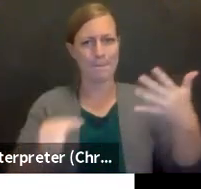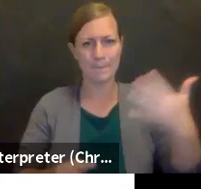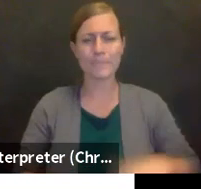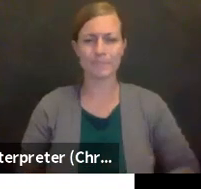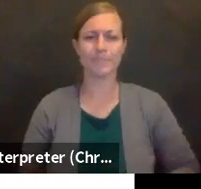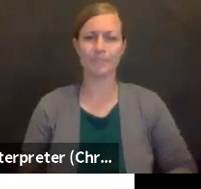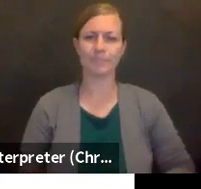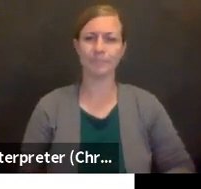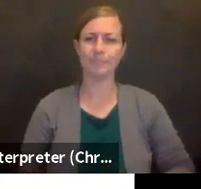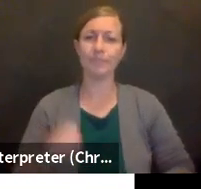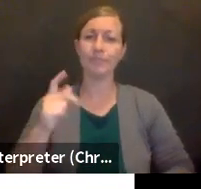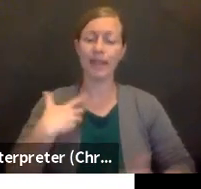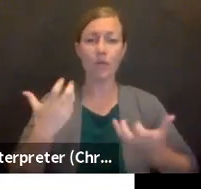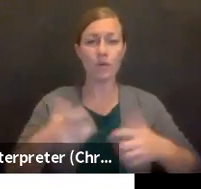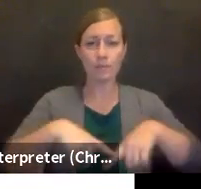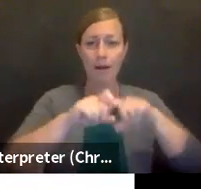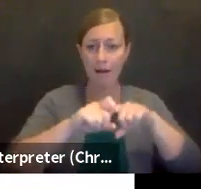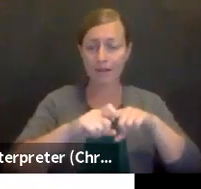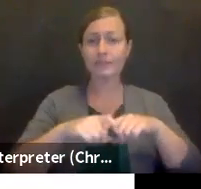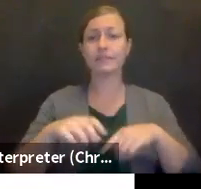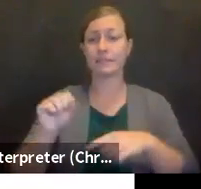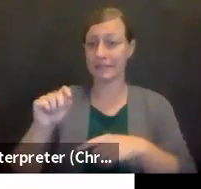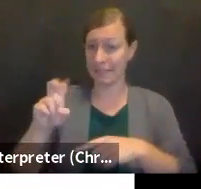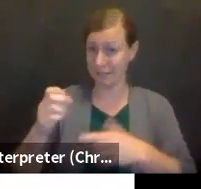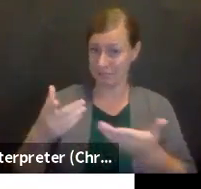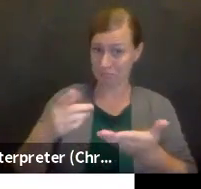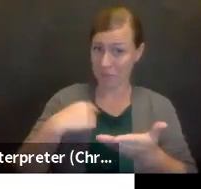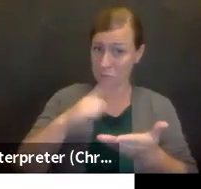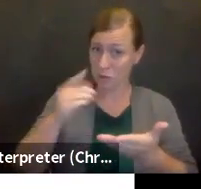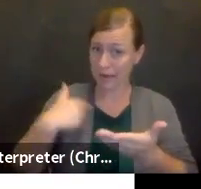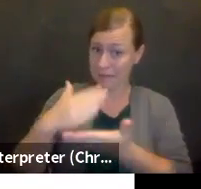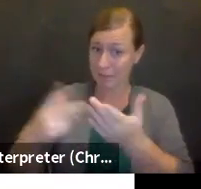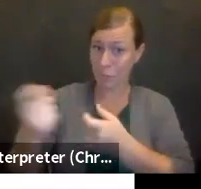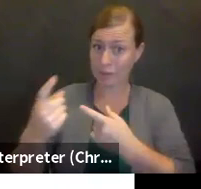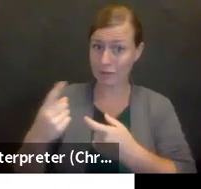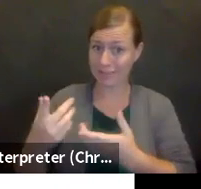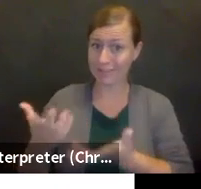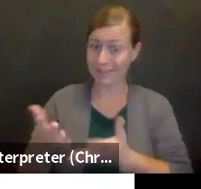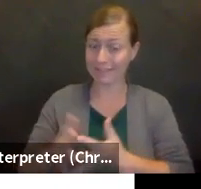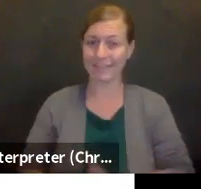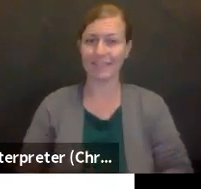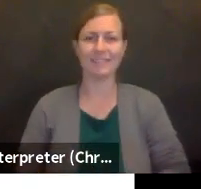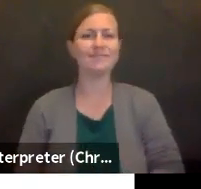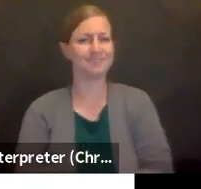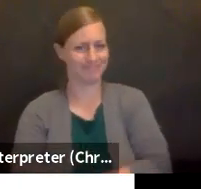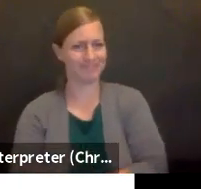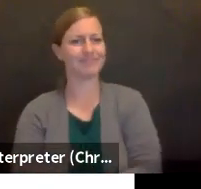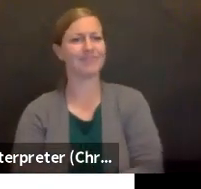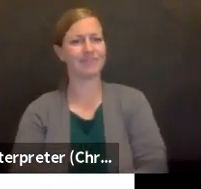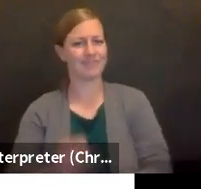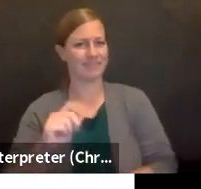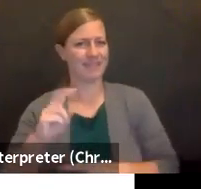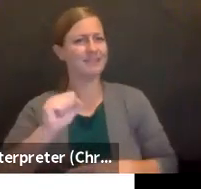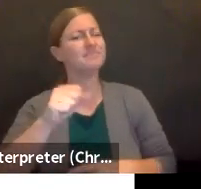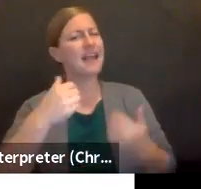Okay, Steve, I'm going to pause there. I know there's probably some questions. Let's see what they got before I go to the next one. Yes, there are questions, but they're not